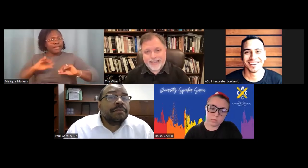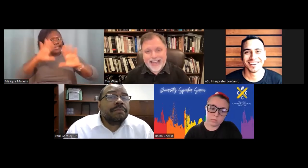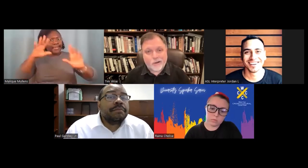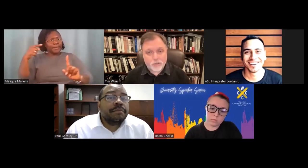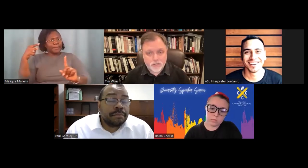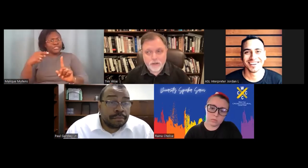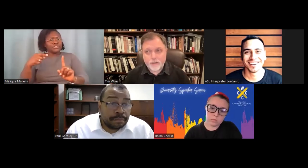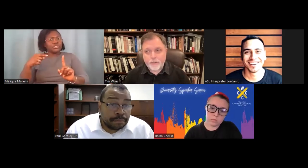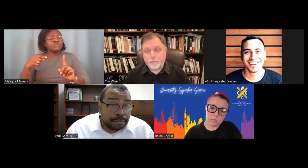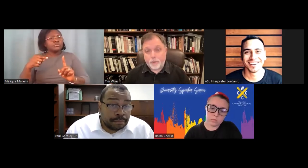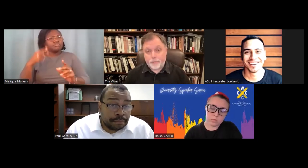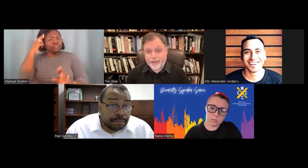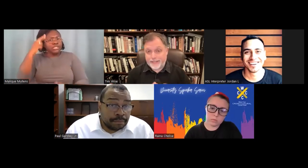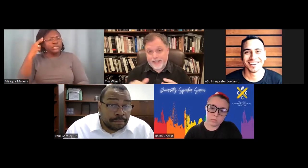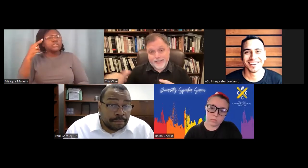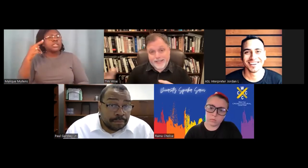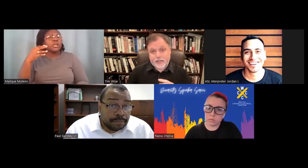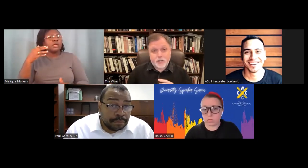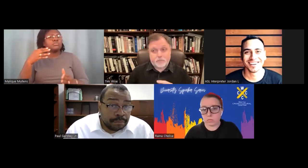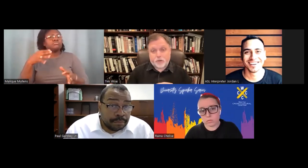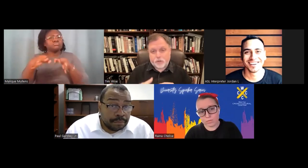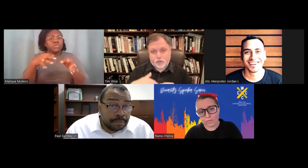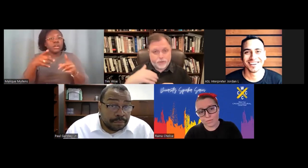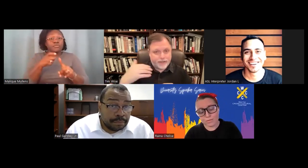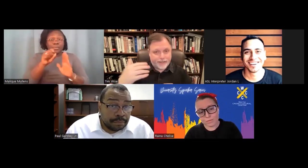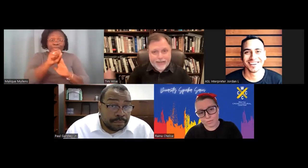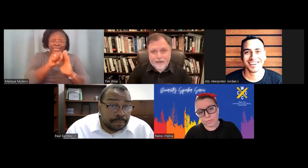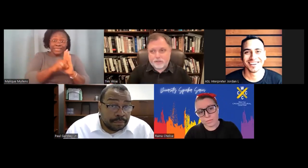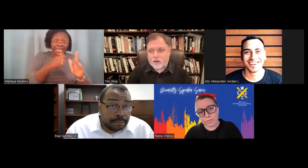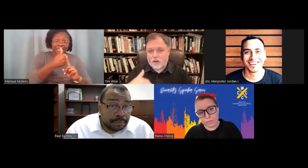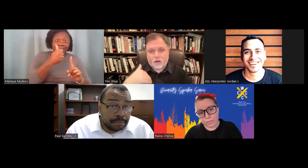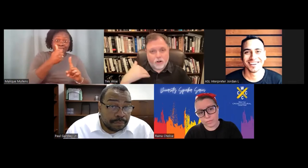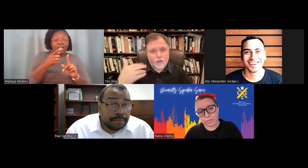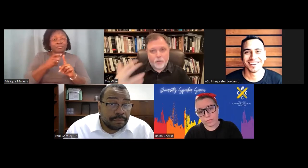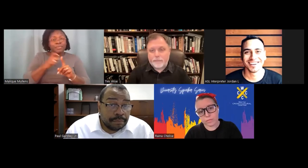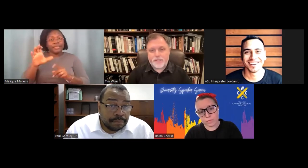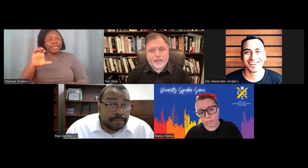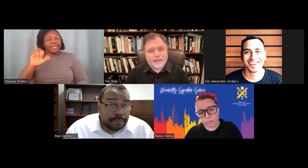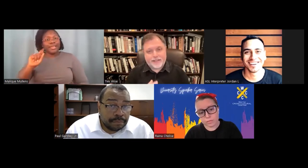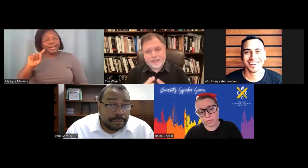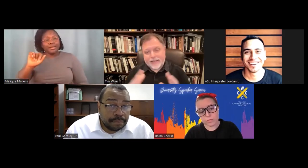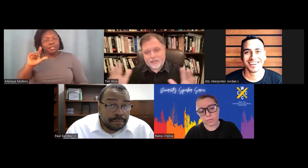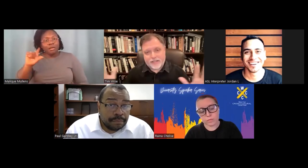purposes laid out, both by state statute, but also in the catalog, on the